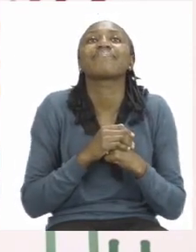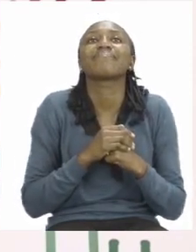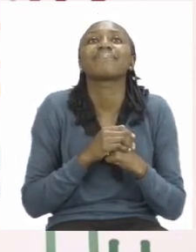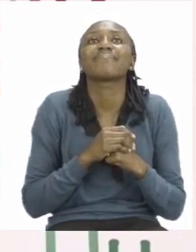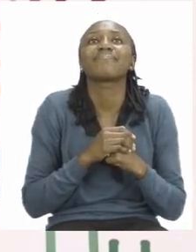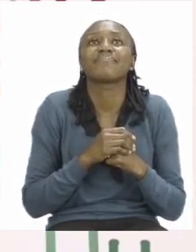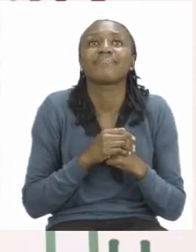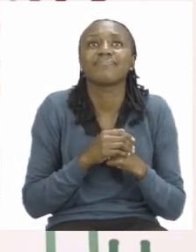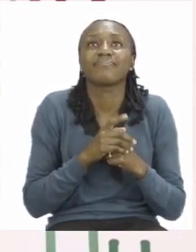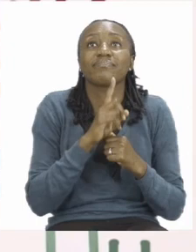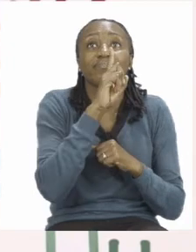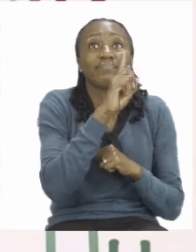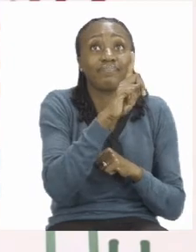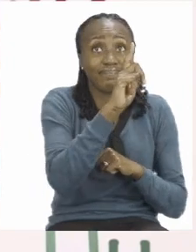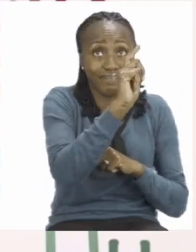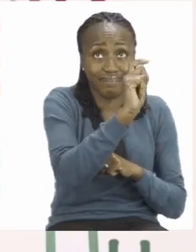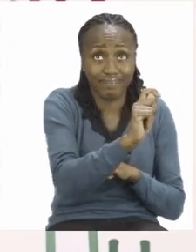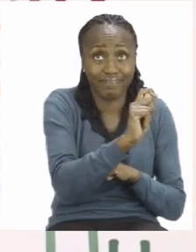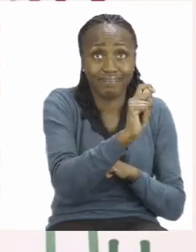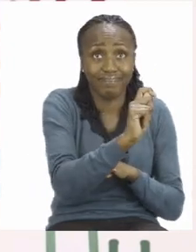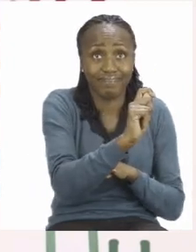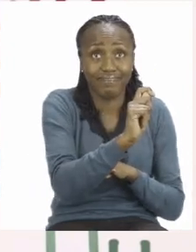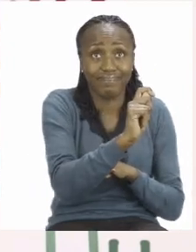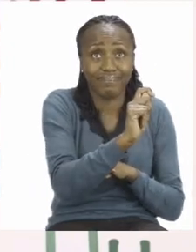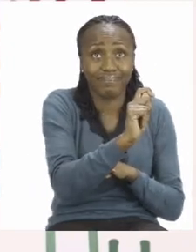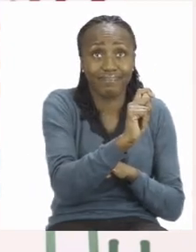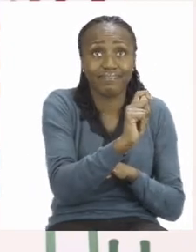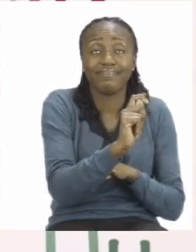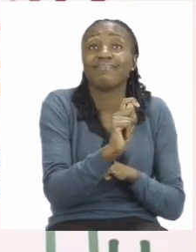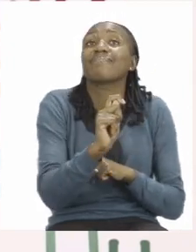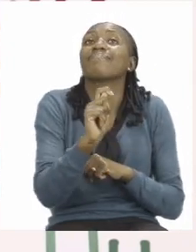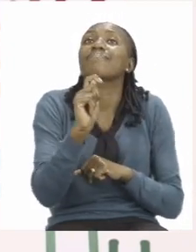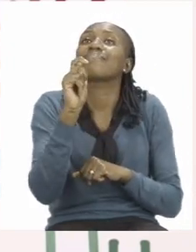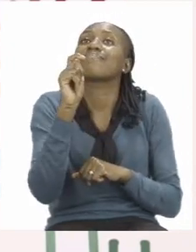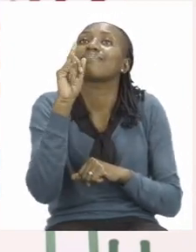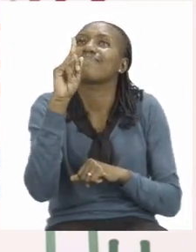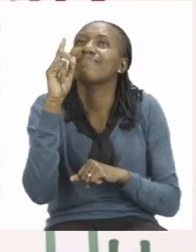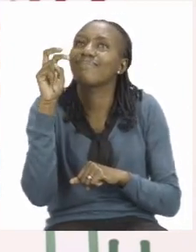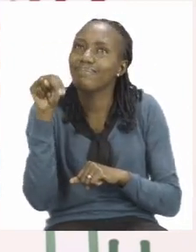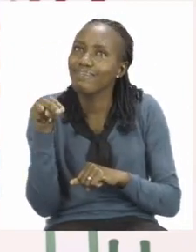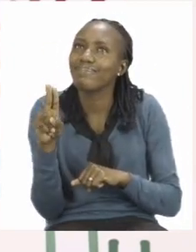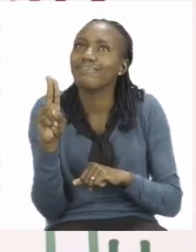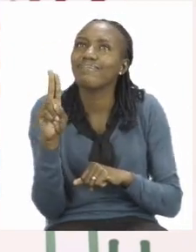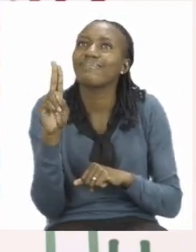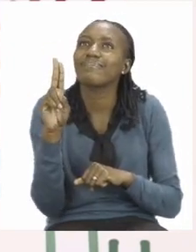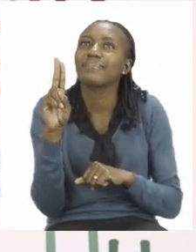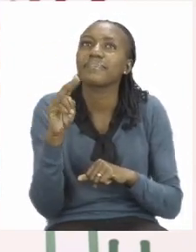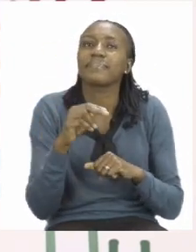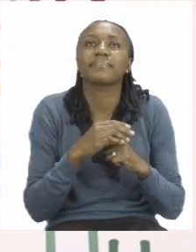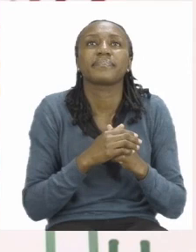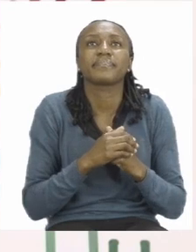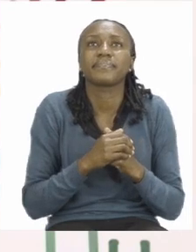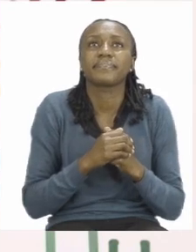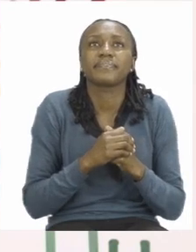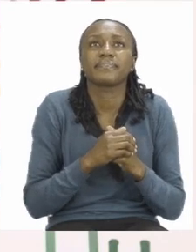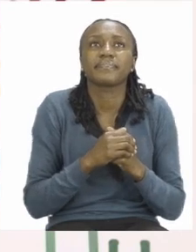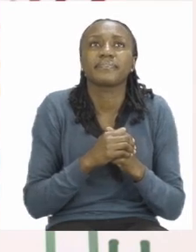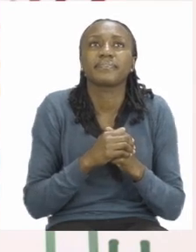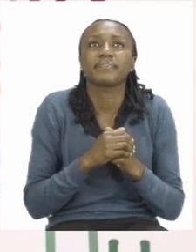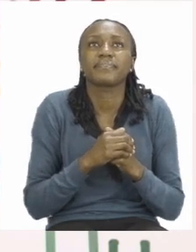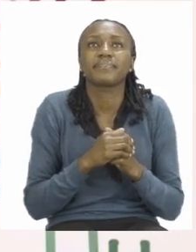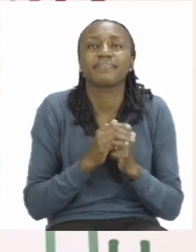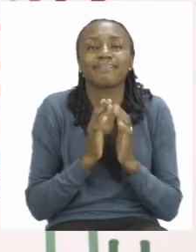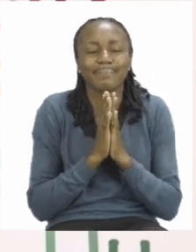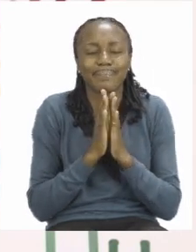get 10 tens and 1 unit. So take